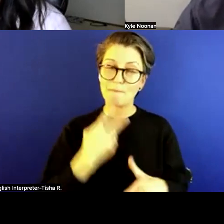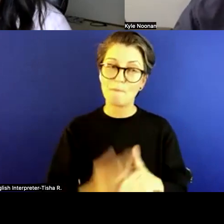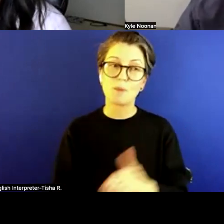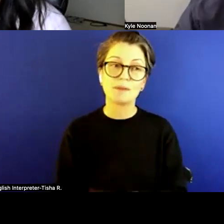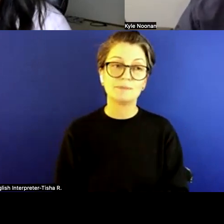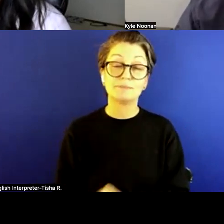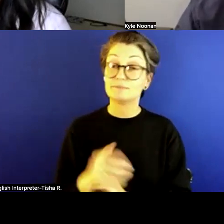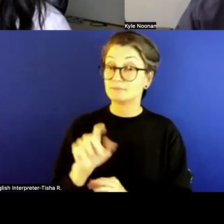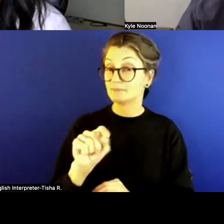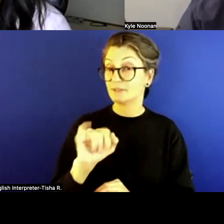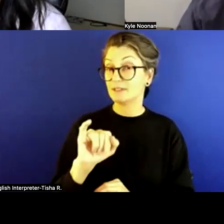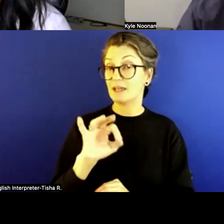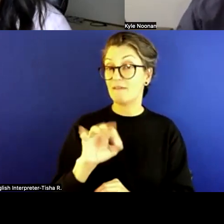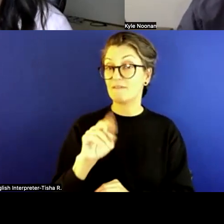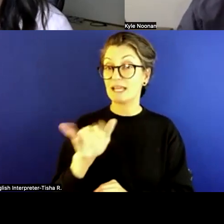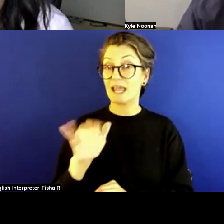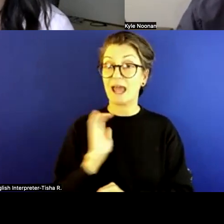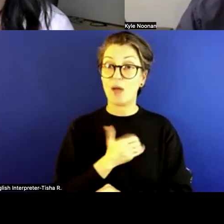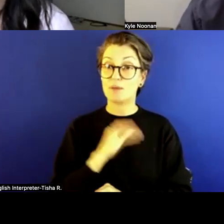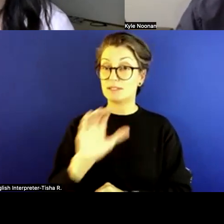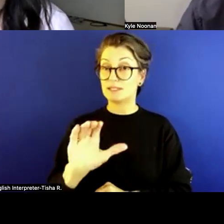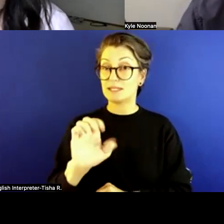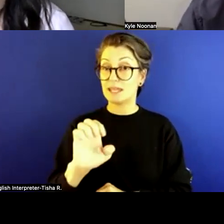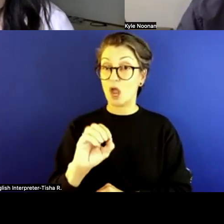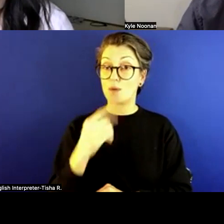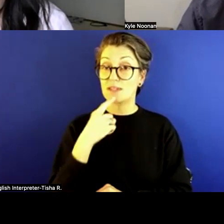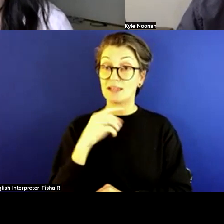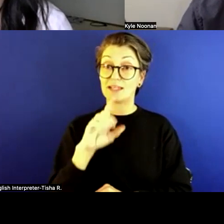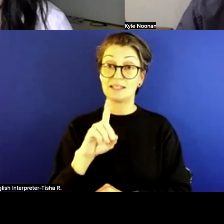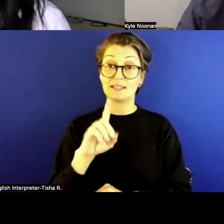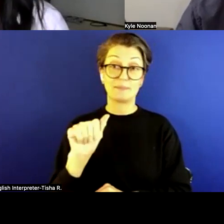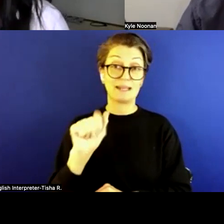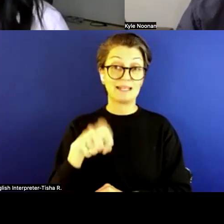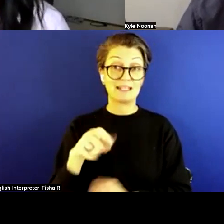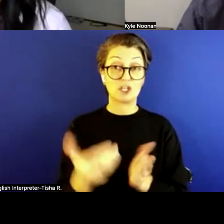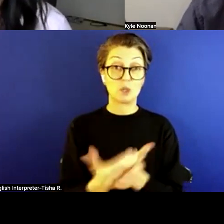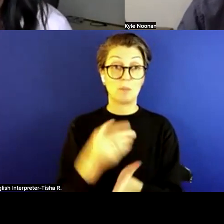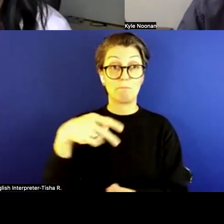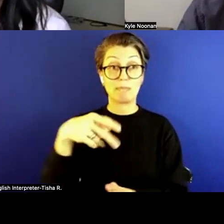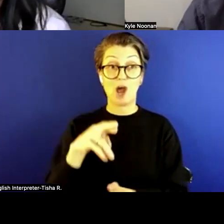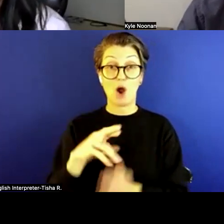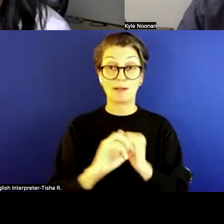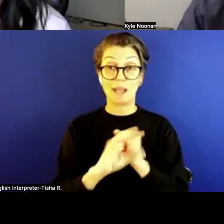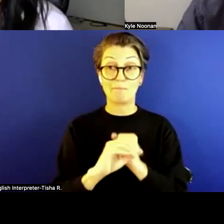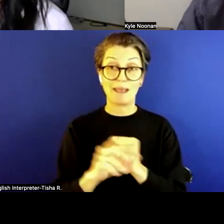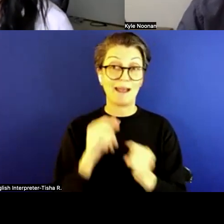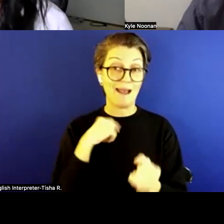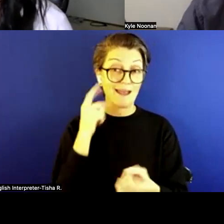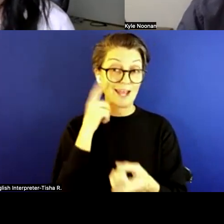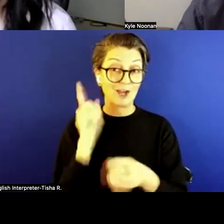Tiffany, our CEO, says, we always say disability needs a new PR campaign. Absolutely. I would agree with that.